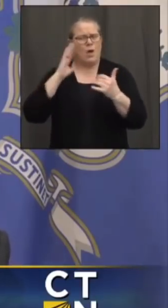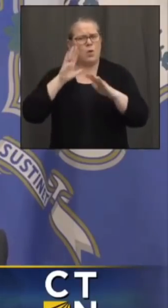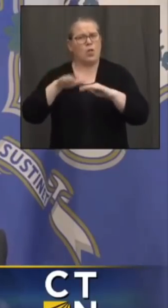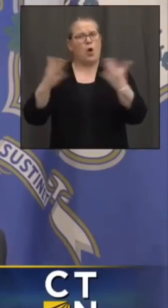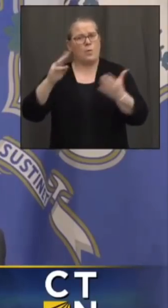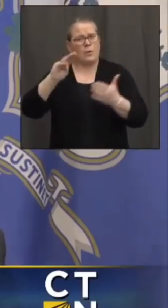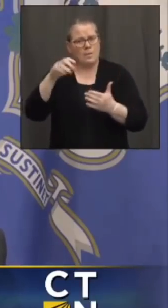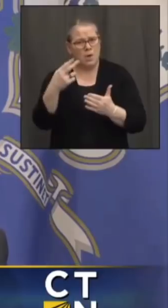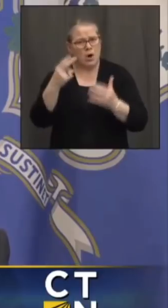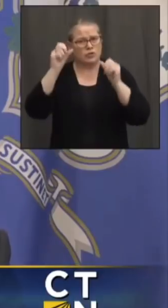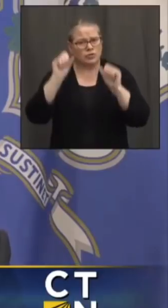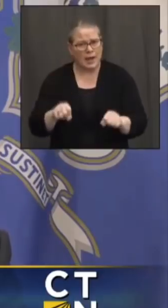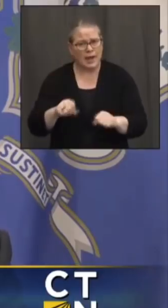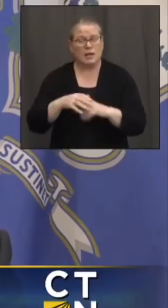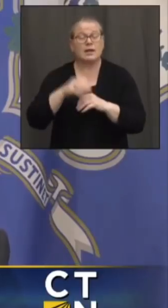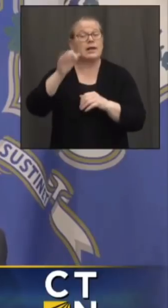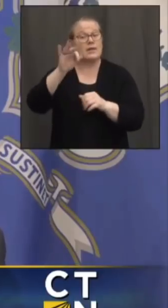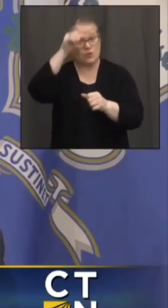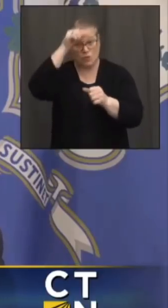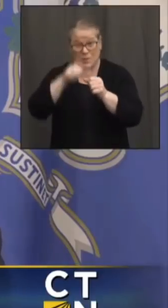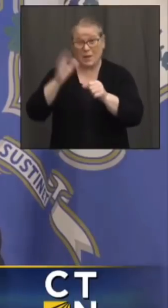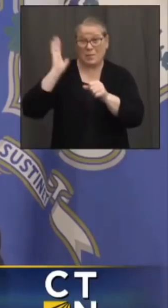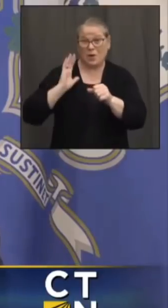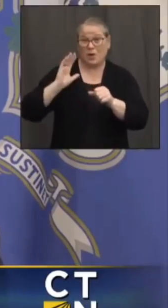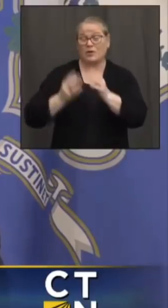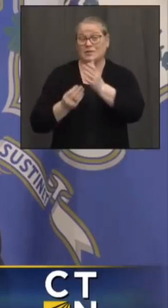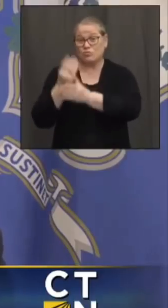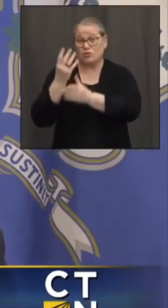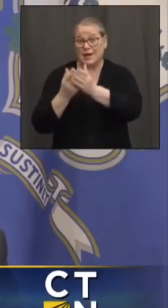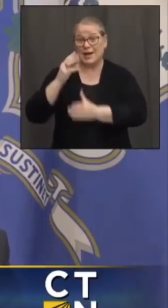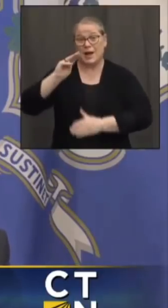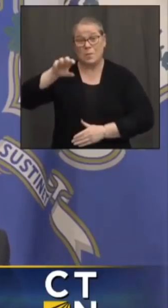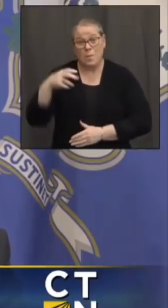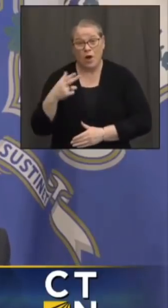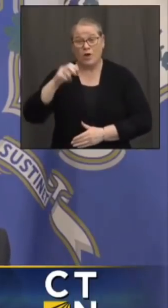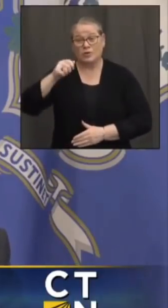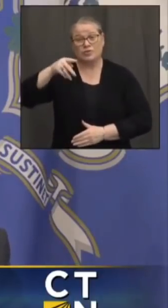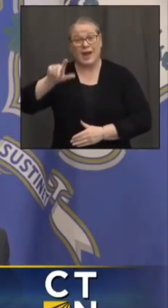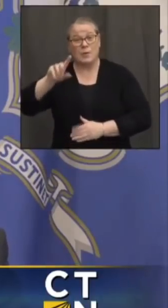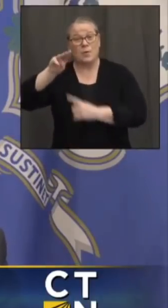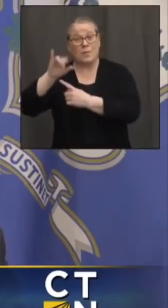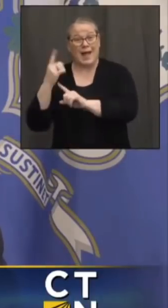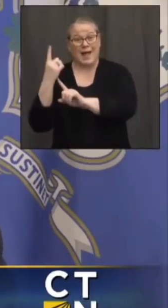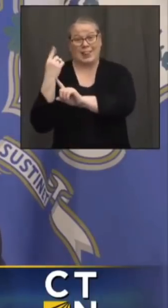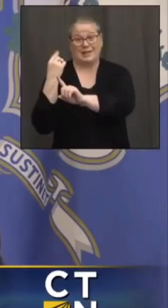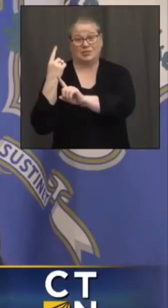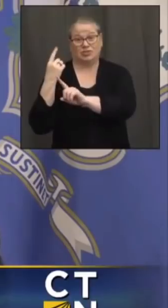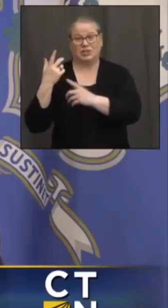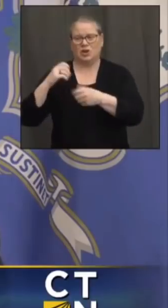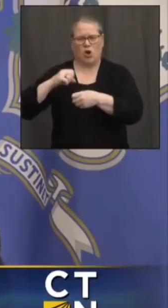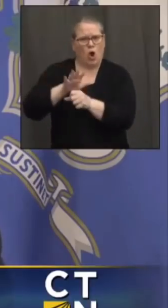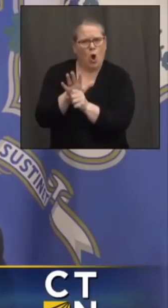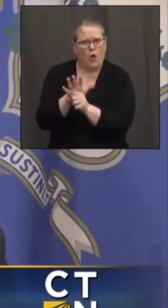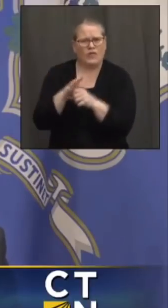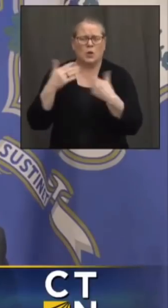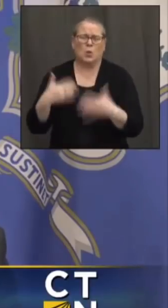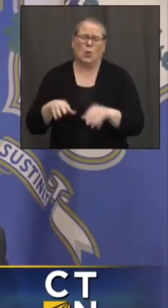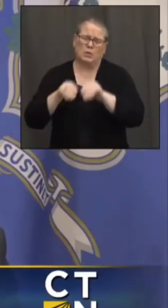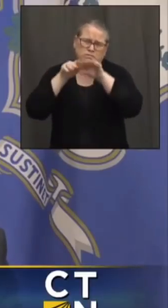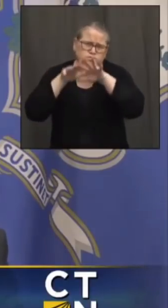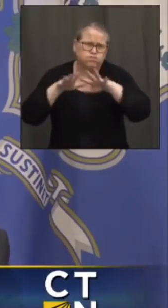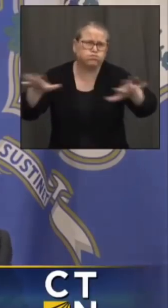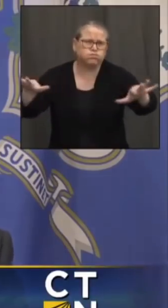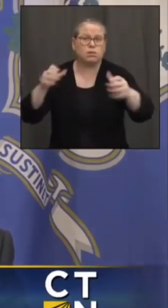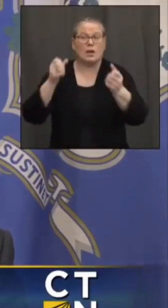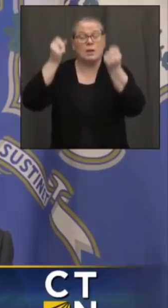April, May, COVID was hitting us hard. We were bringing in a lot of retired folks and others, retired